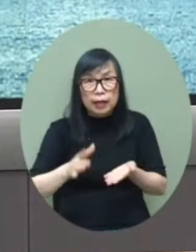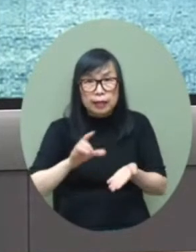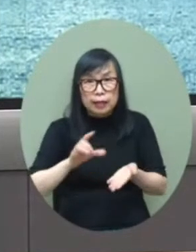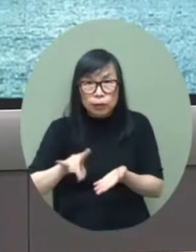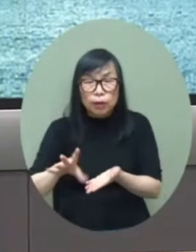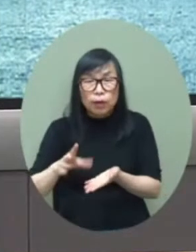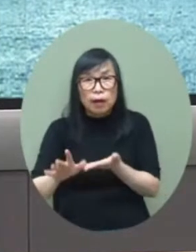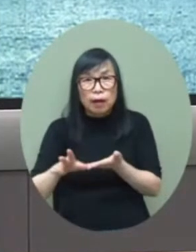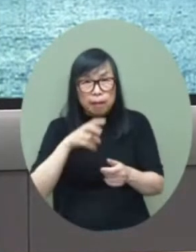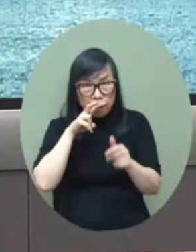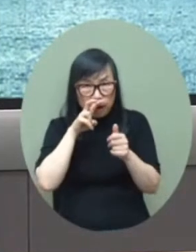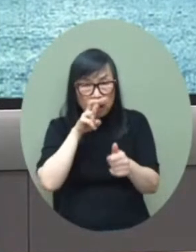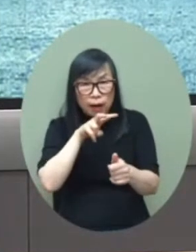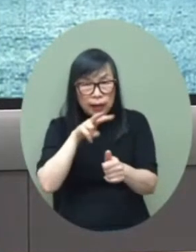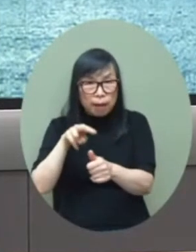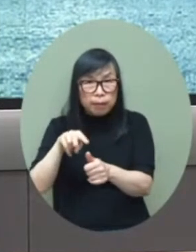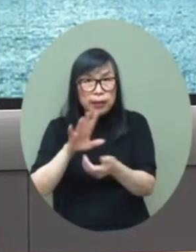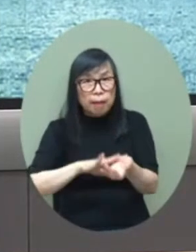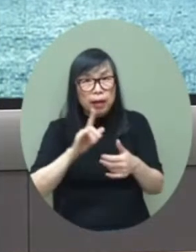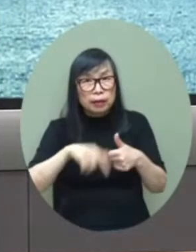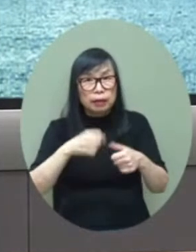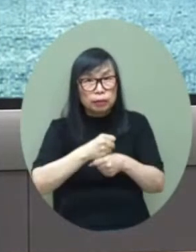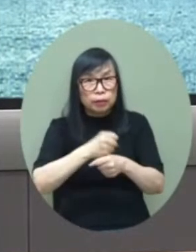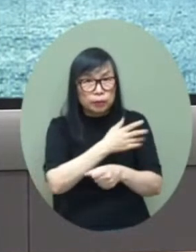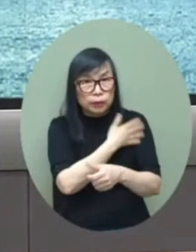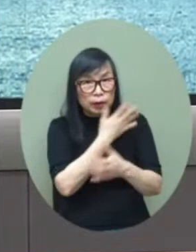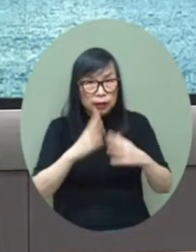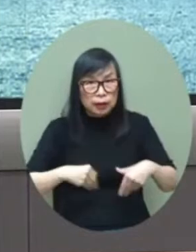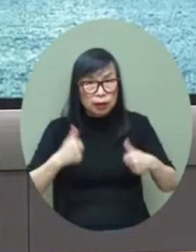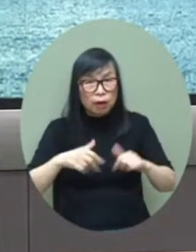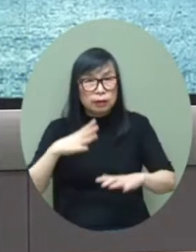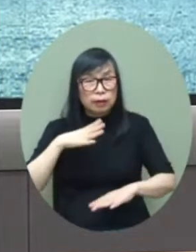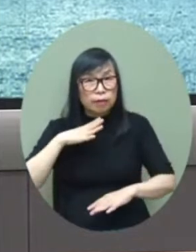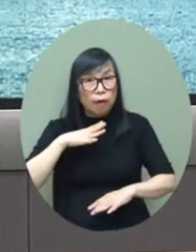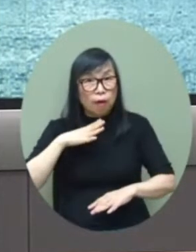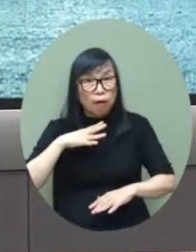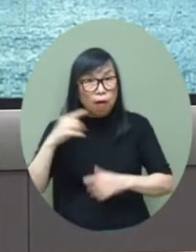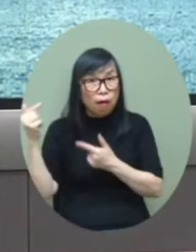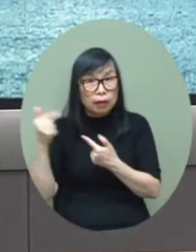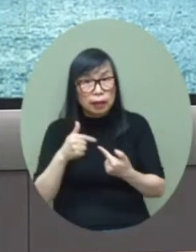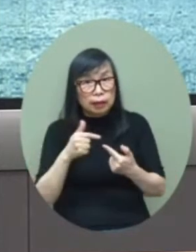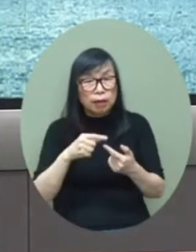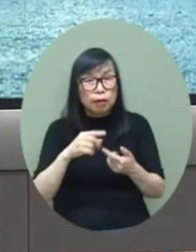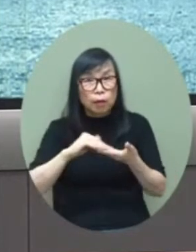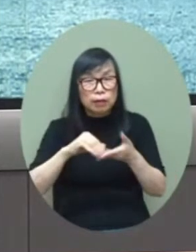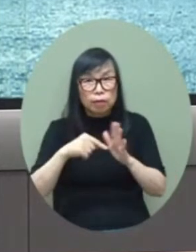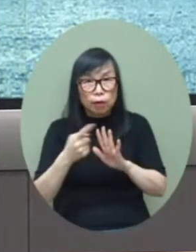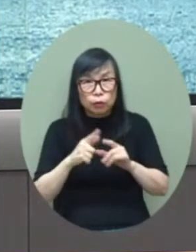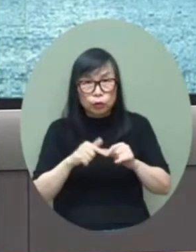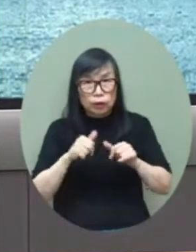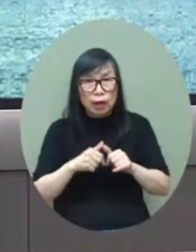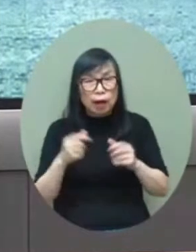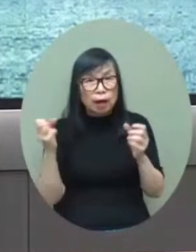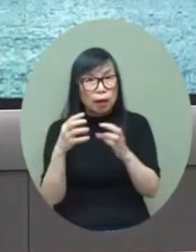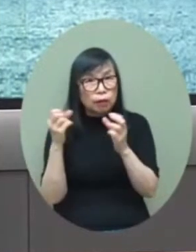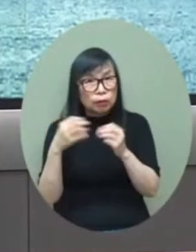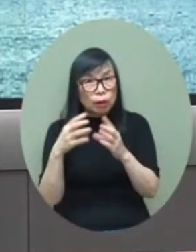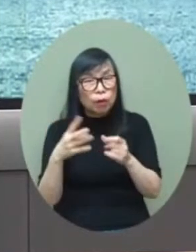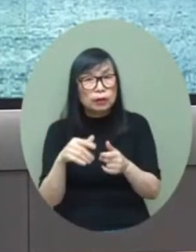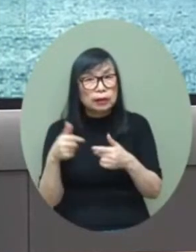thoroughly disinfected the place and will closely monitor the health conditions of patients and staff. We